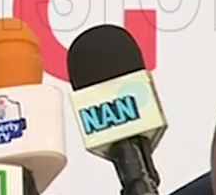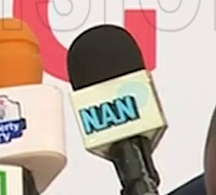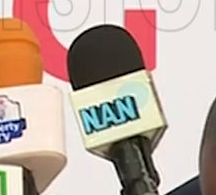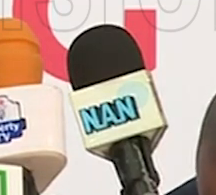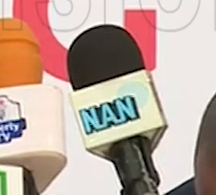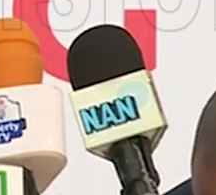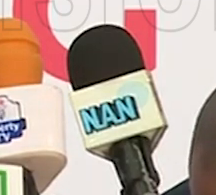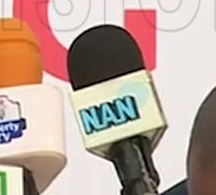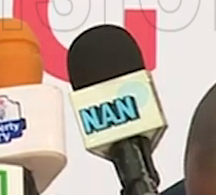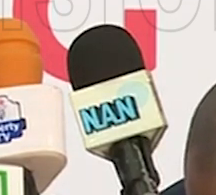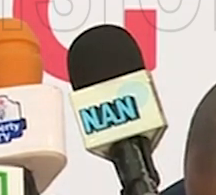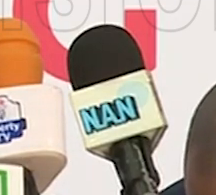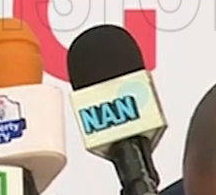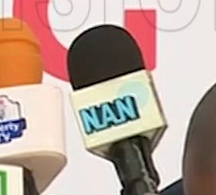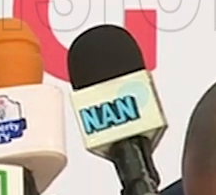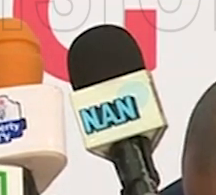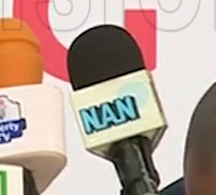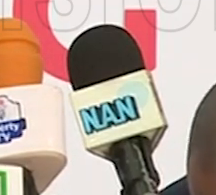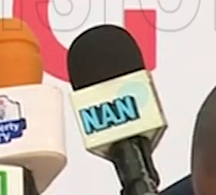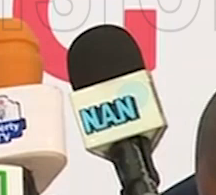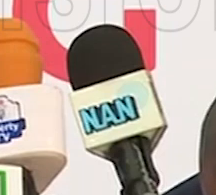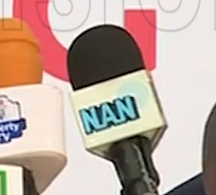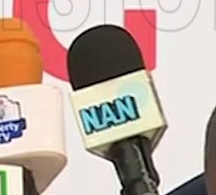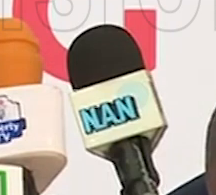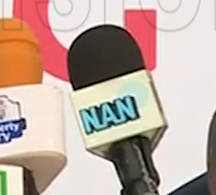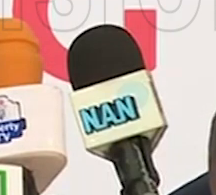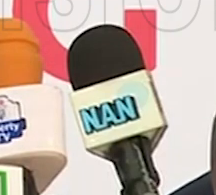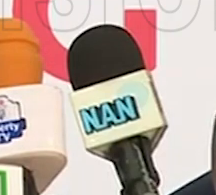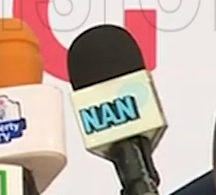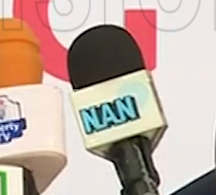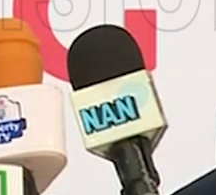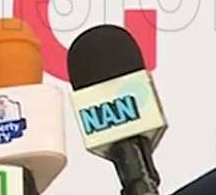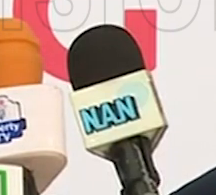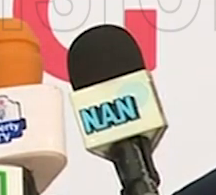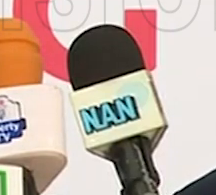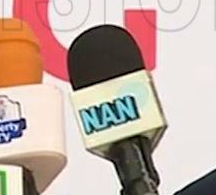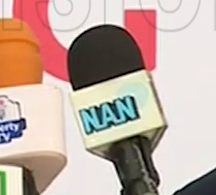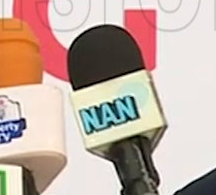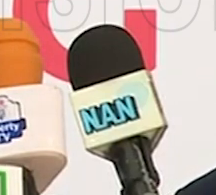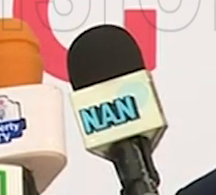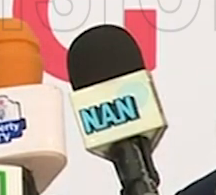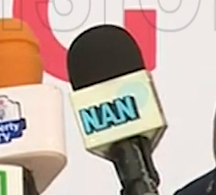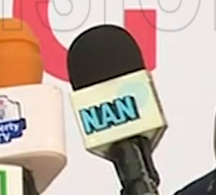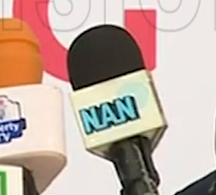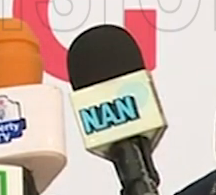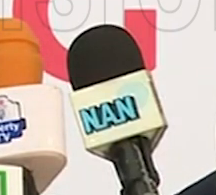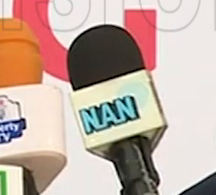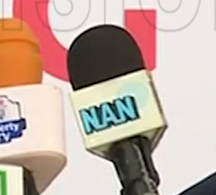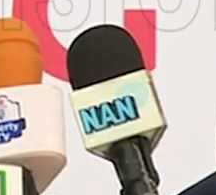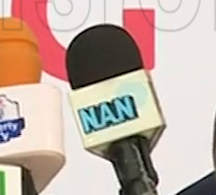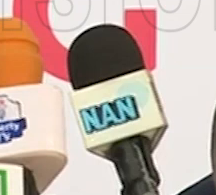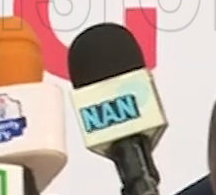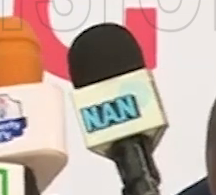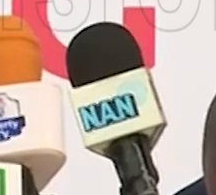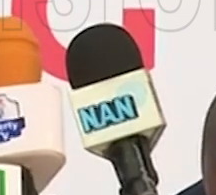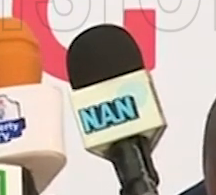Mo ti n so oro yen ti pe nkan to je dandan ki a ma se ni papa